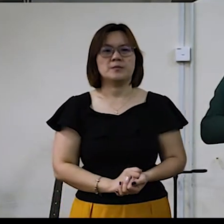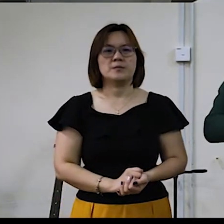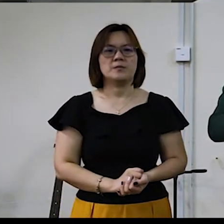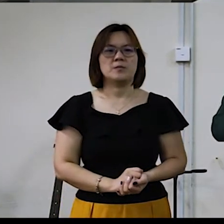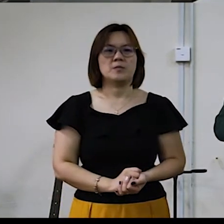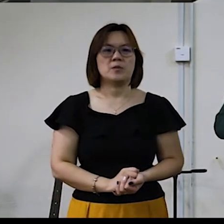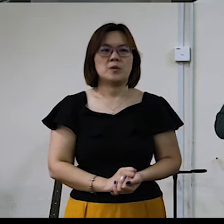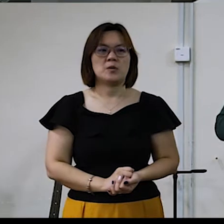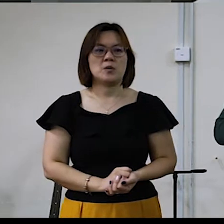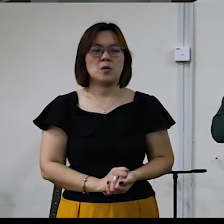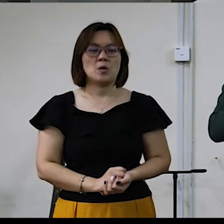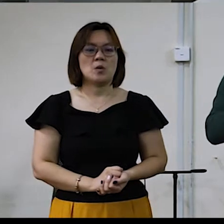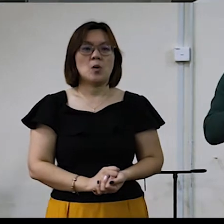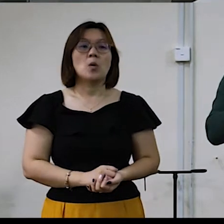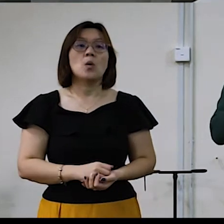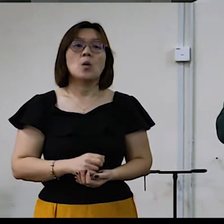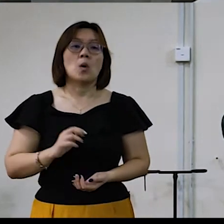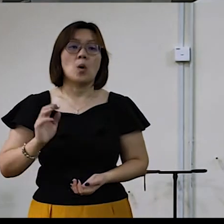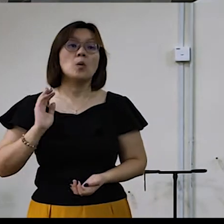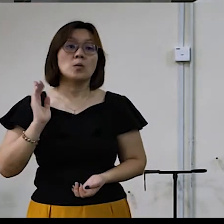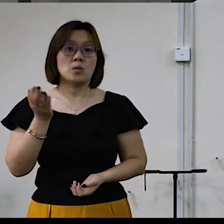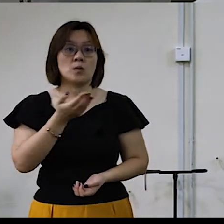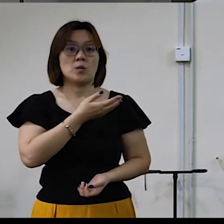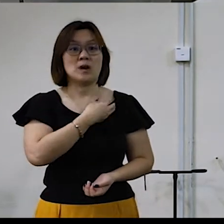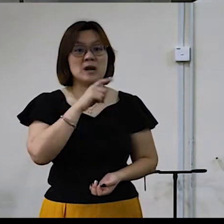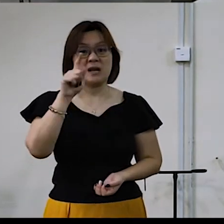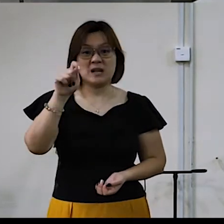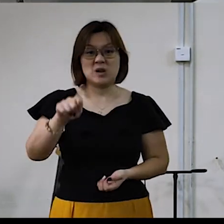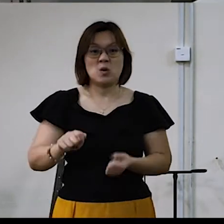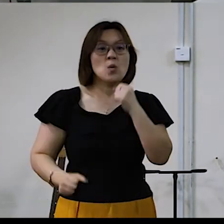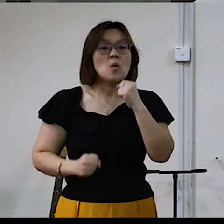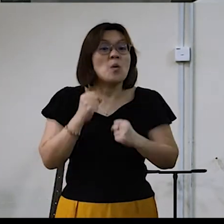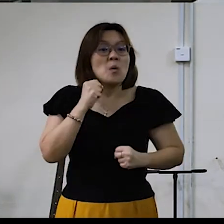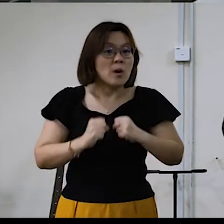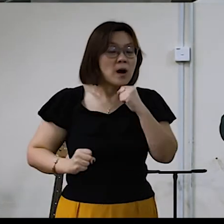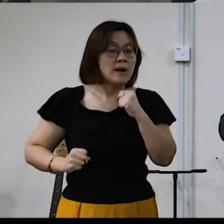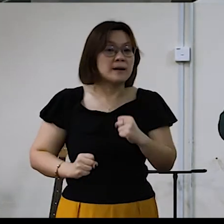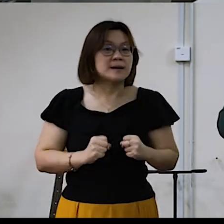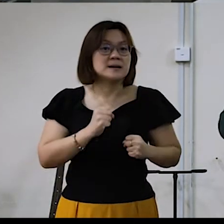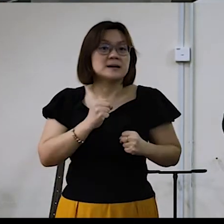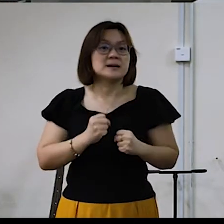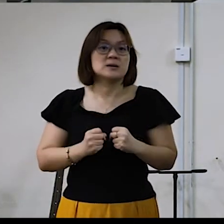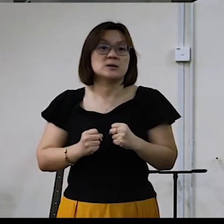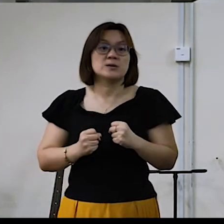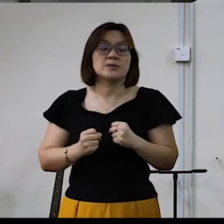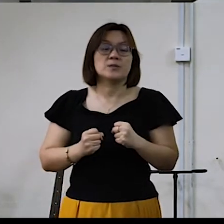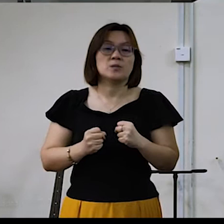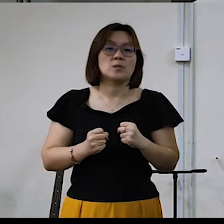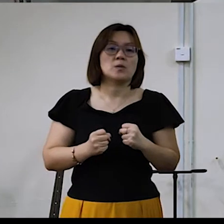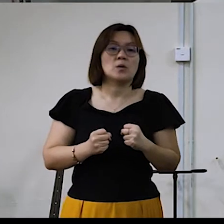Run into the throne of grace. Who can say amen? Amen. And if the Holy Spirit, after you run to God,